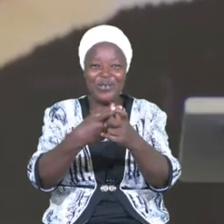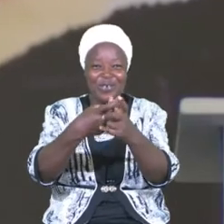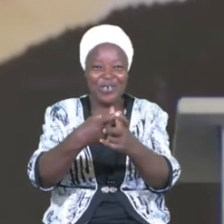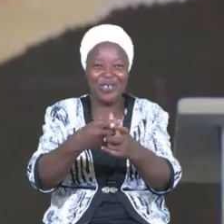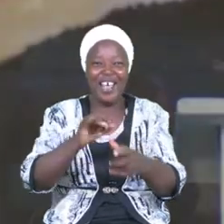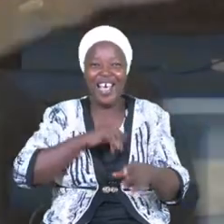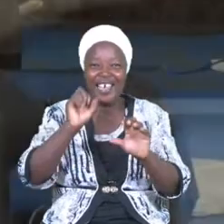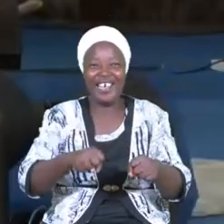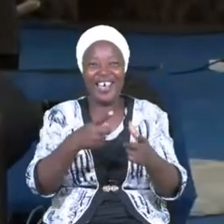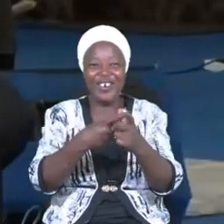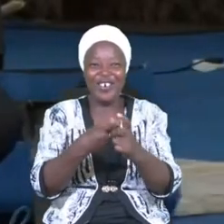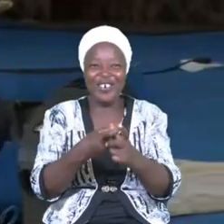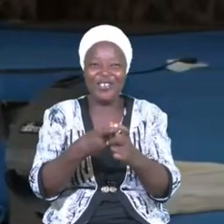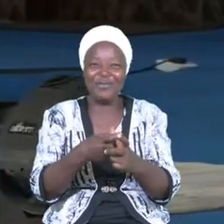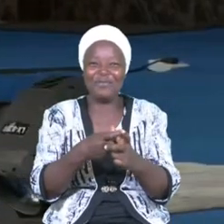run.